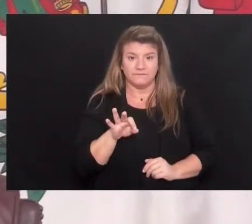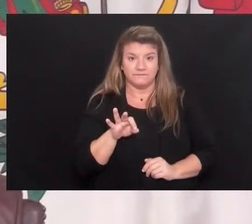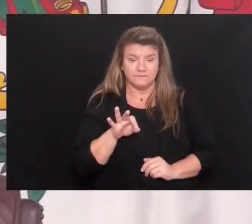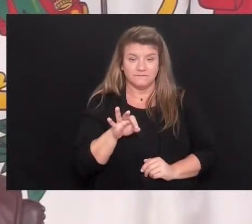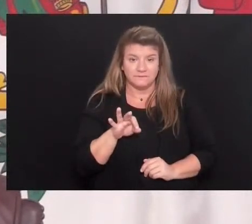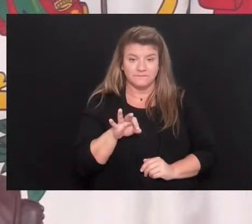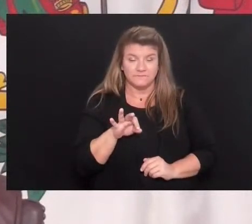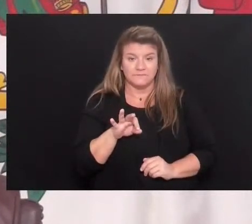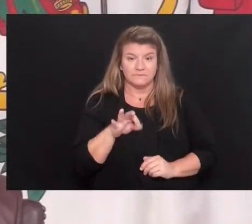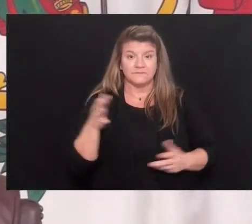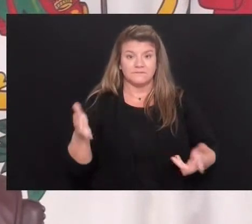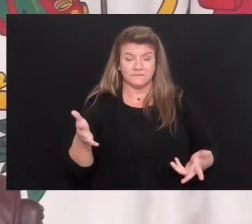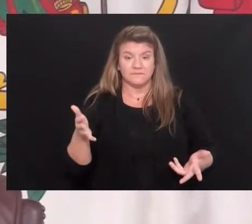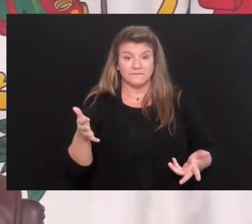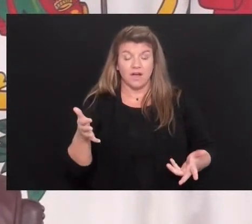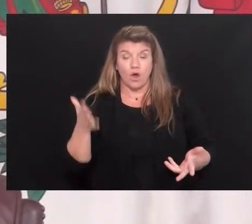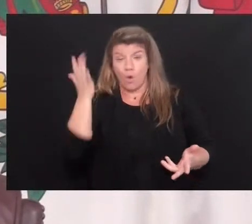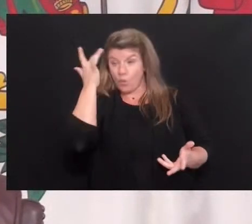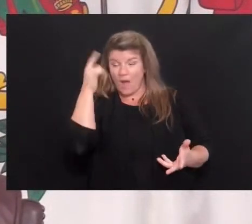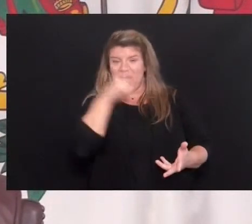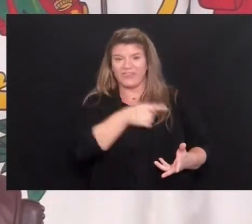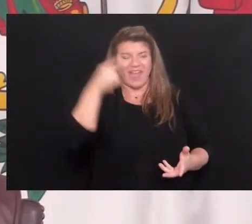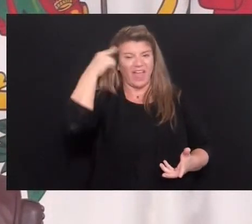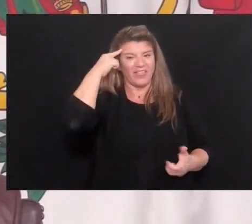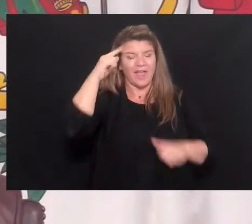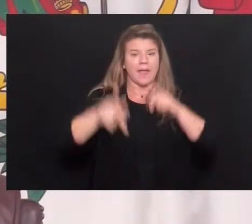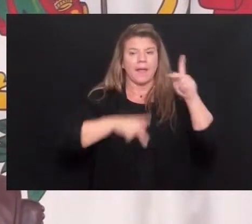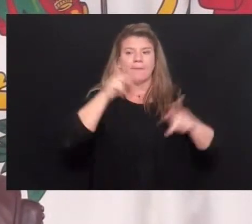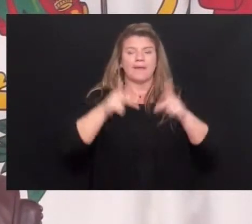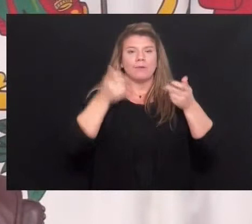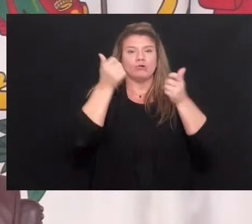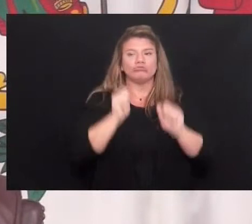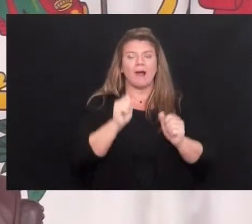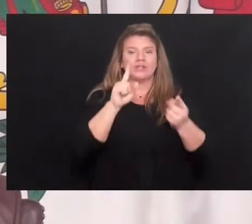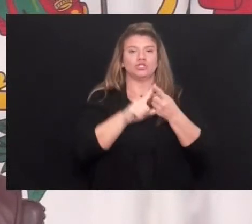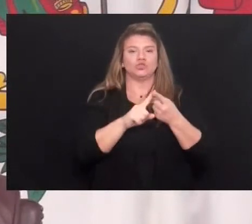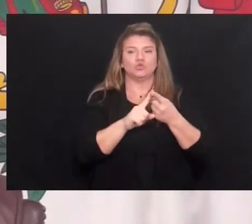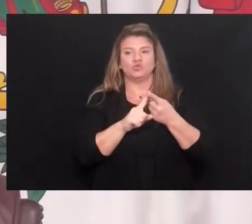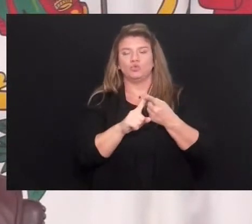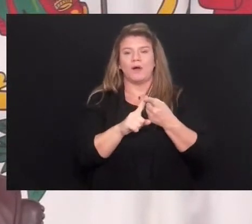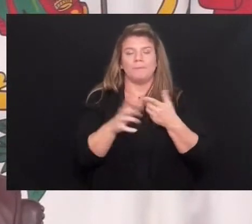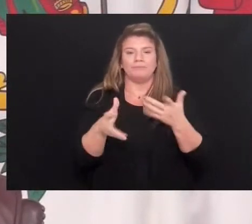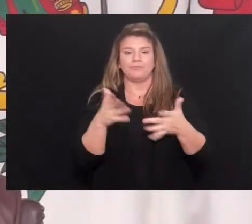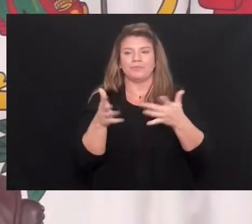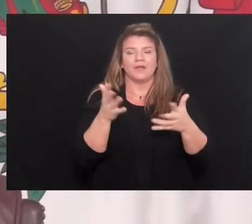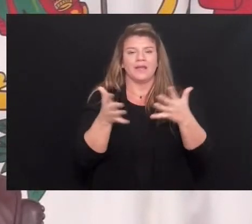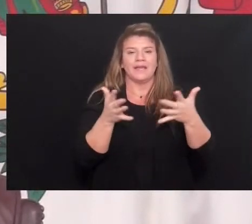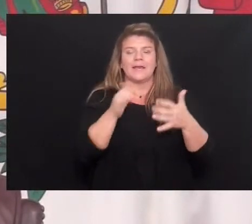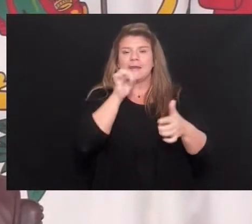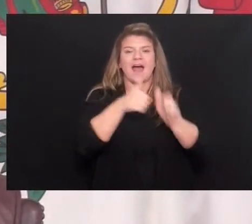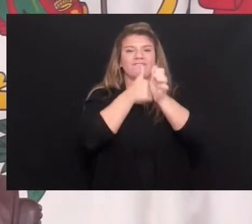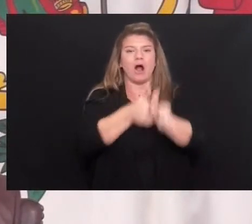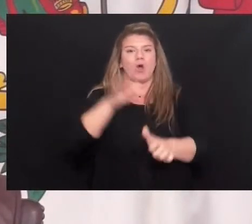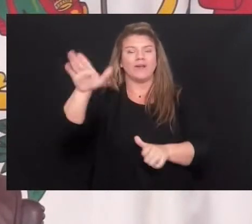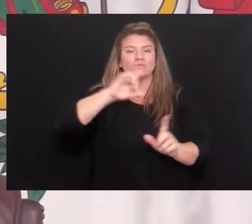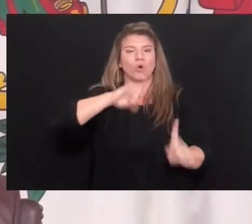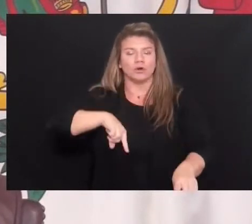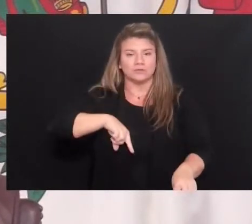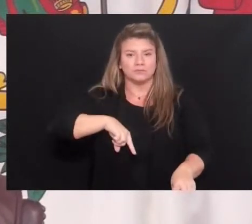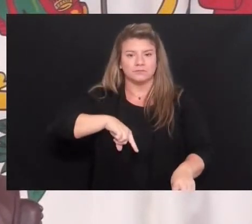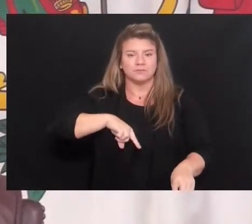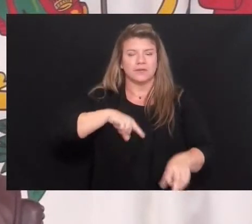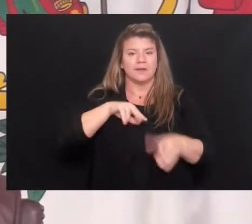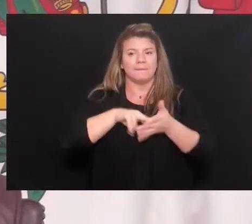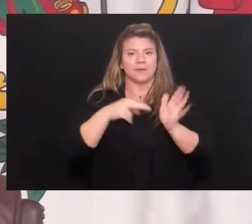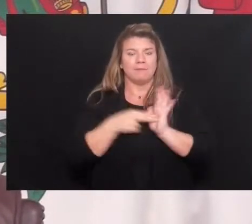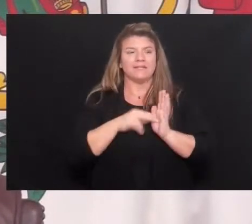because they think that people are trying to short hop and not follow his orders as far as getting